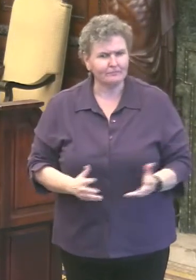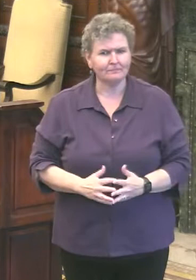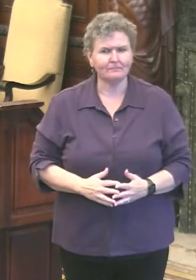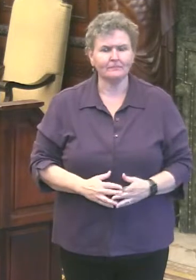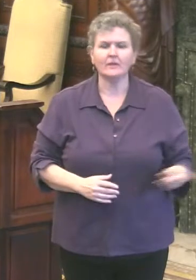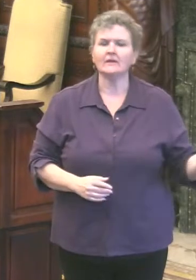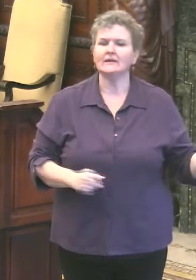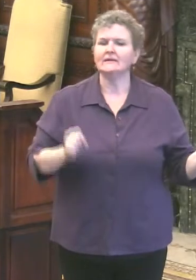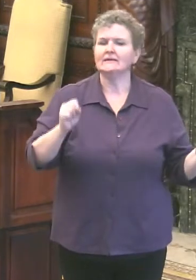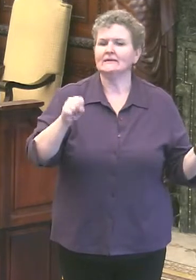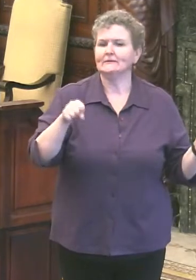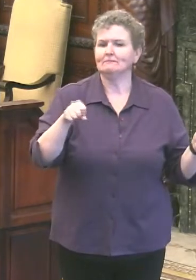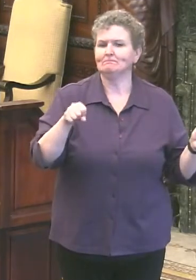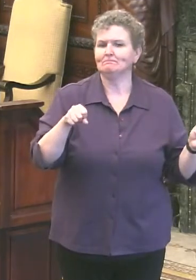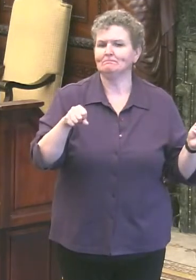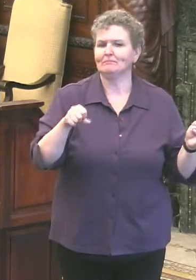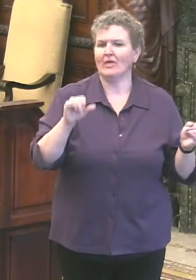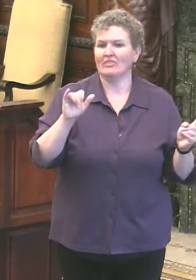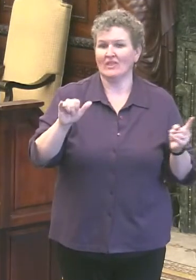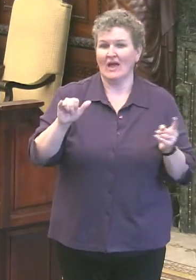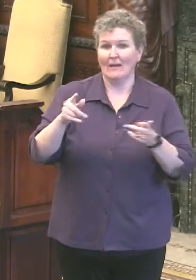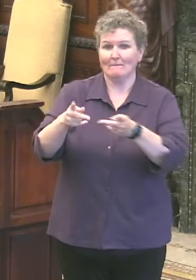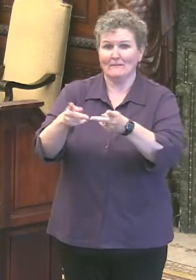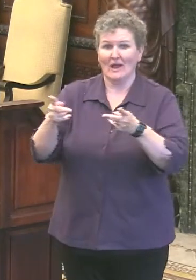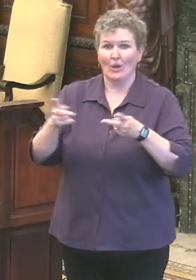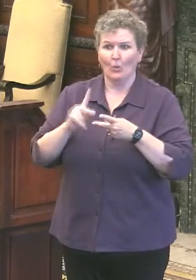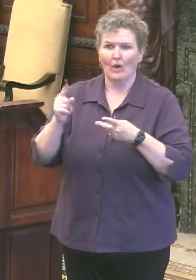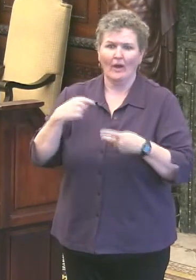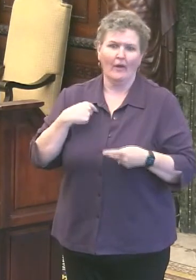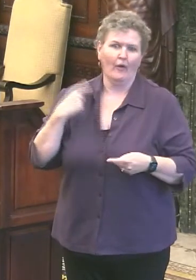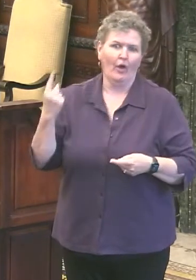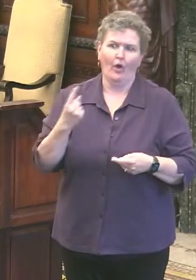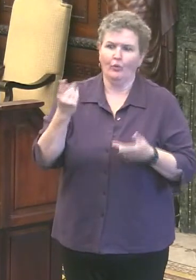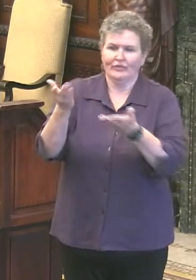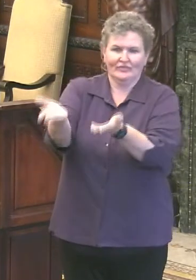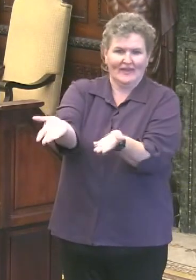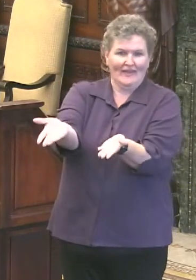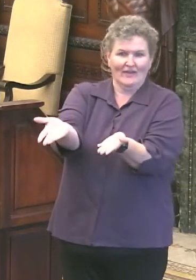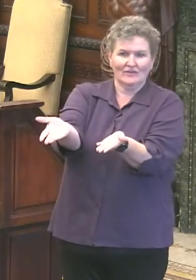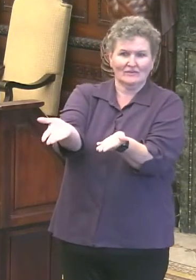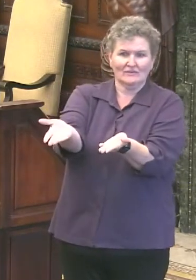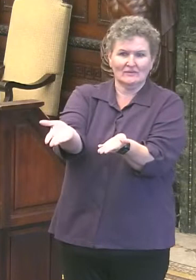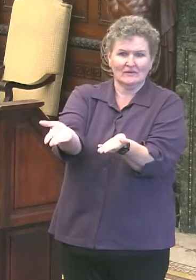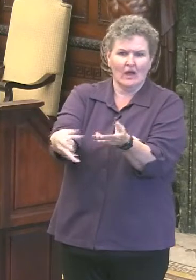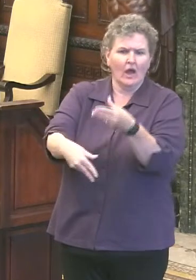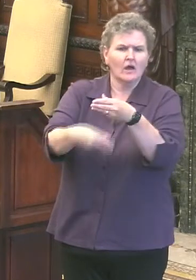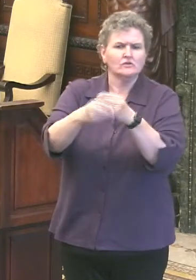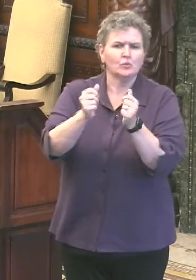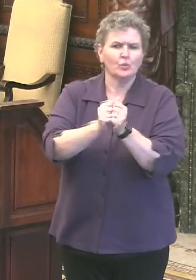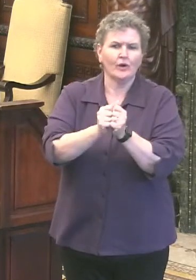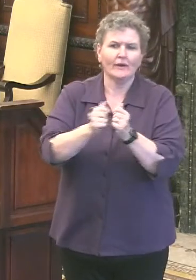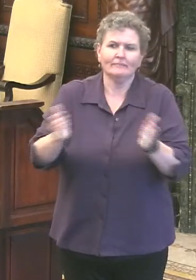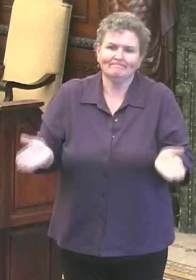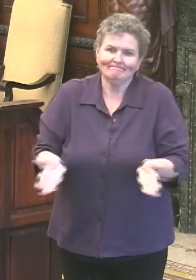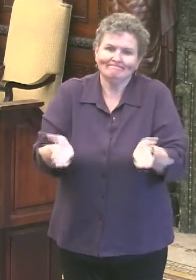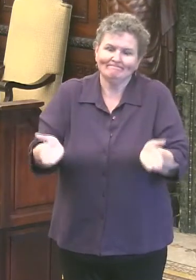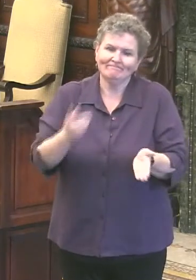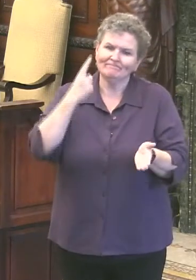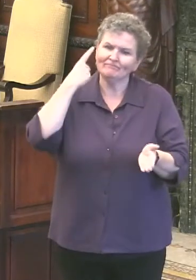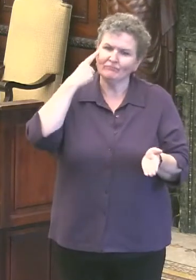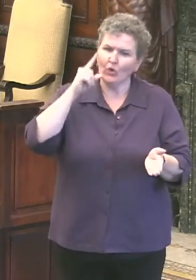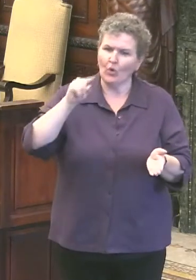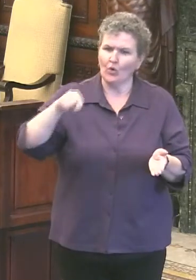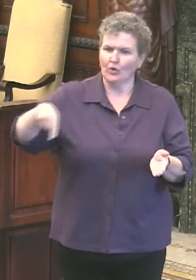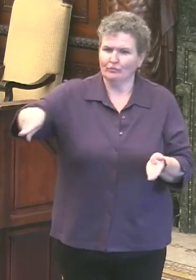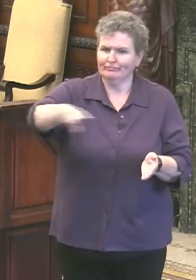are those that we still that have always been there. In addition, we are pushing for the current